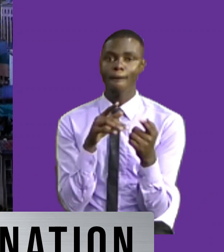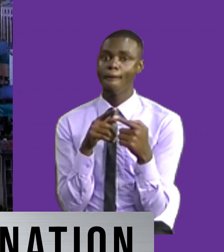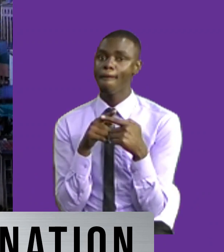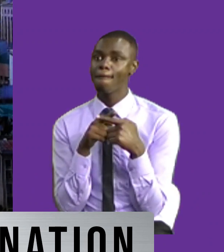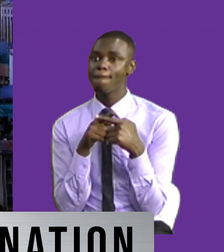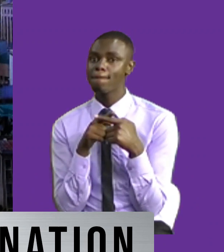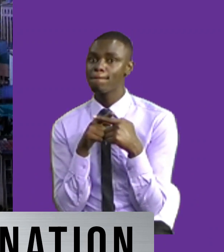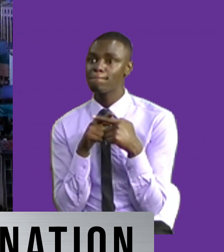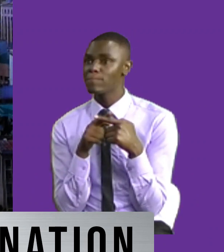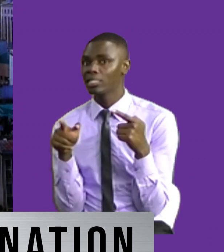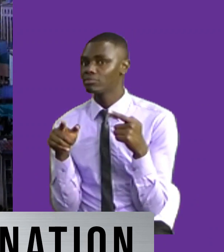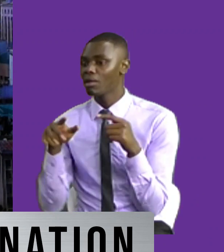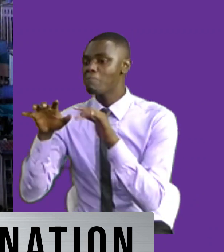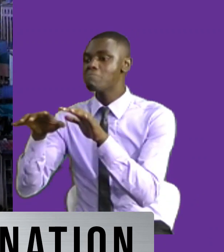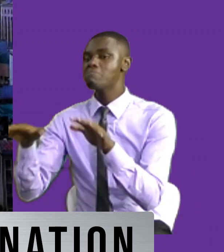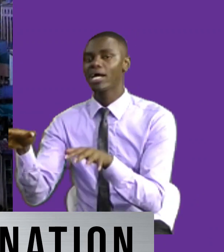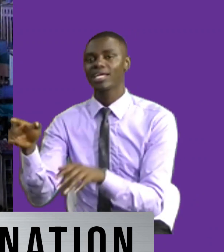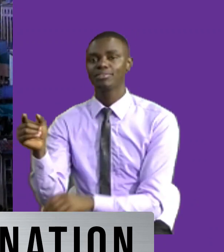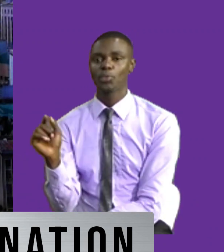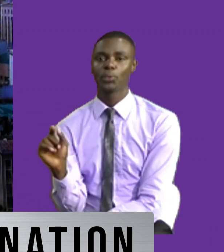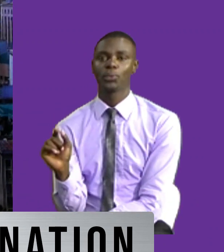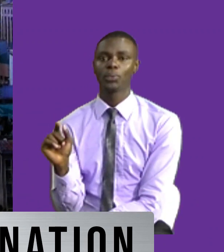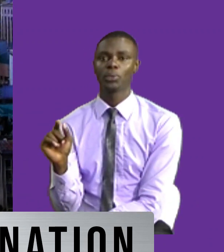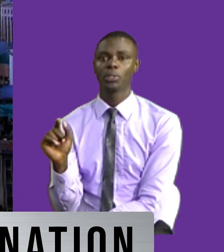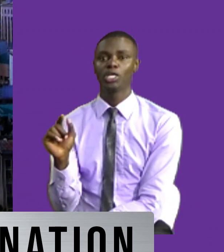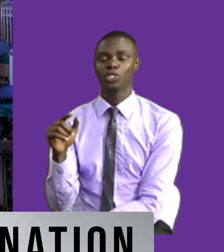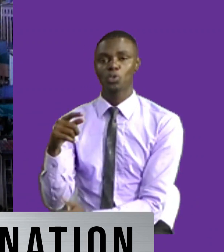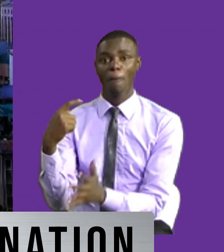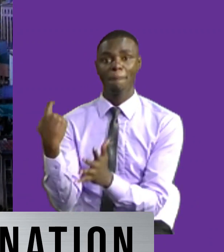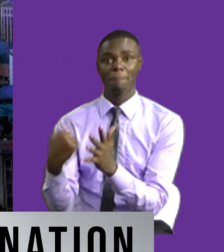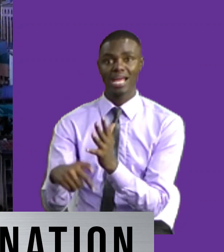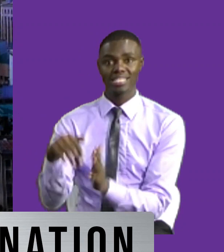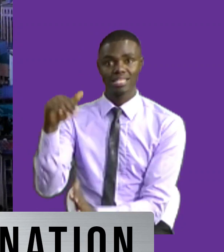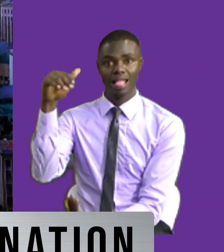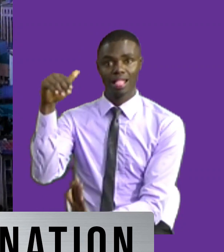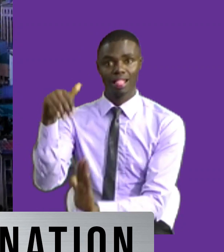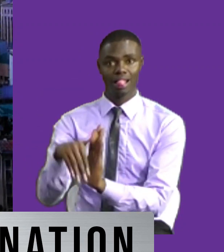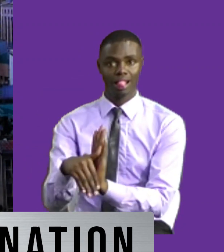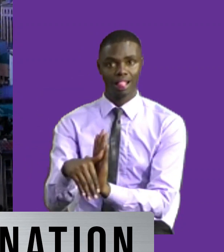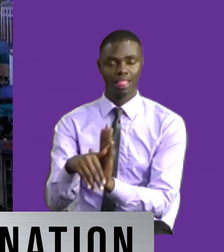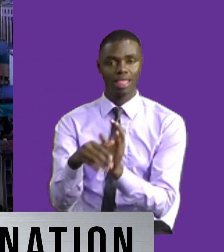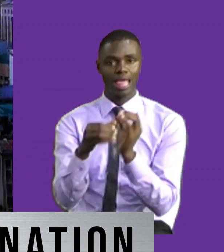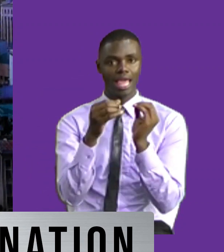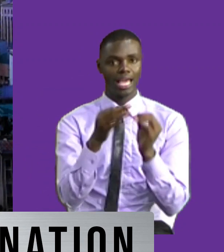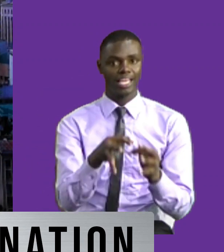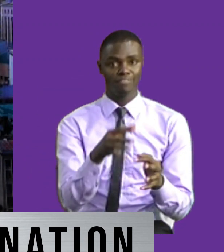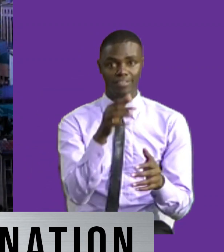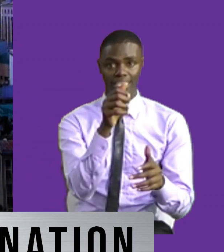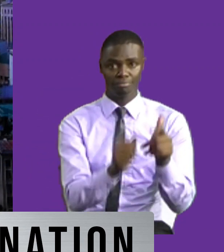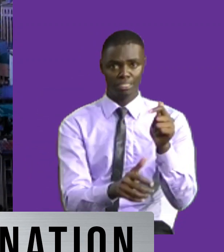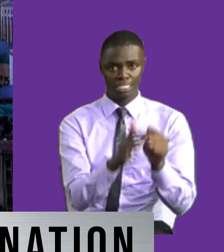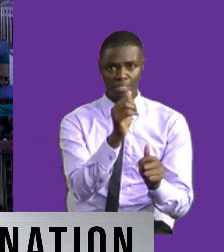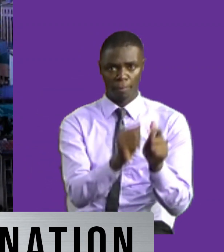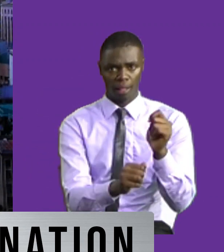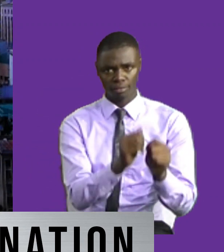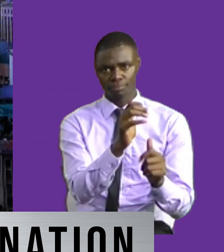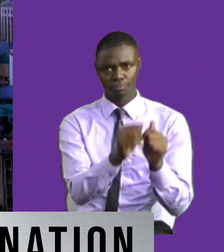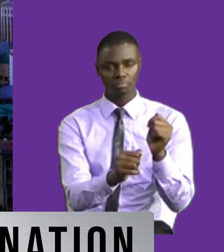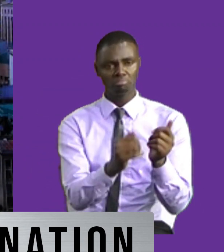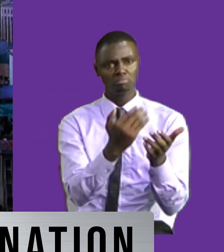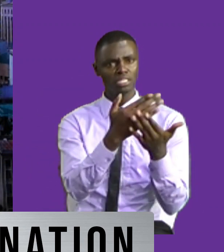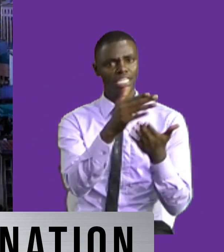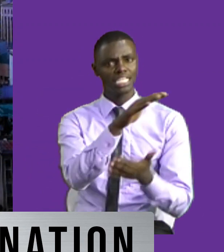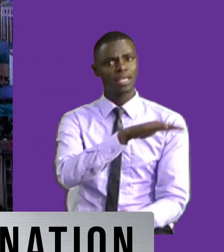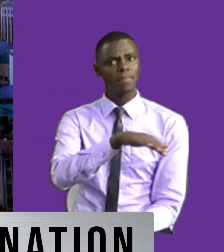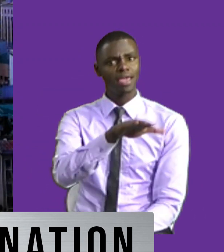a glut in the market. You find prices going down. If it is milk, you would find in some